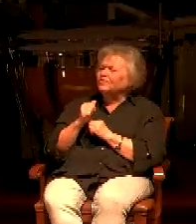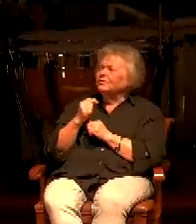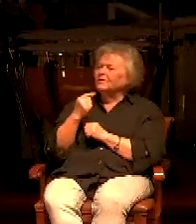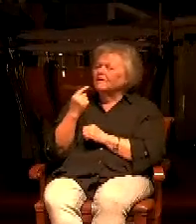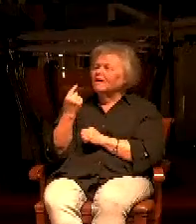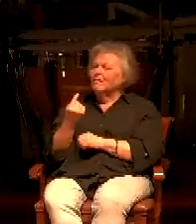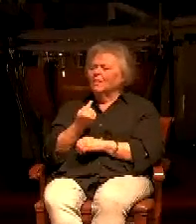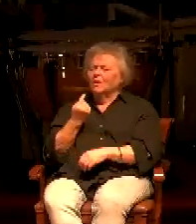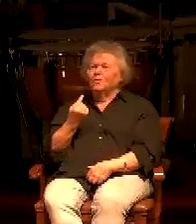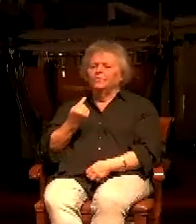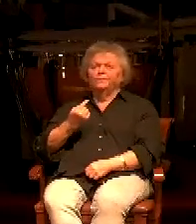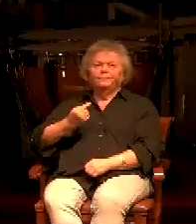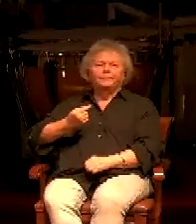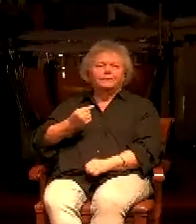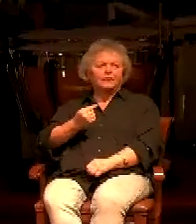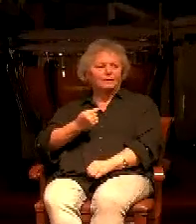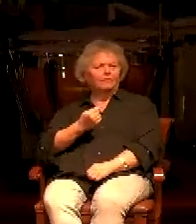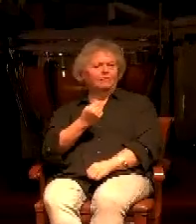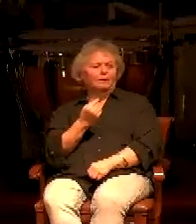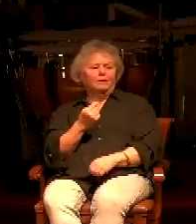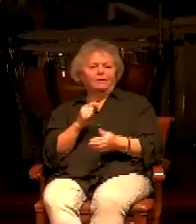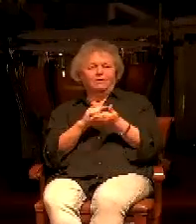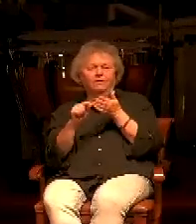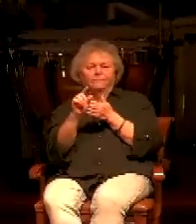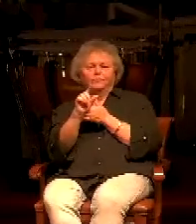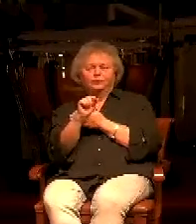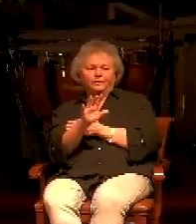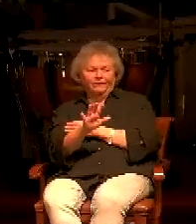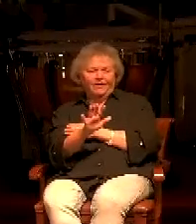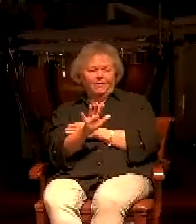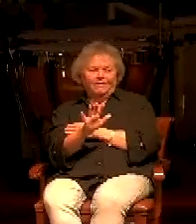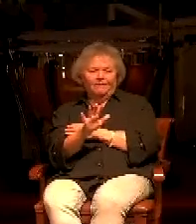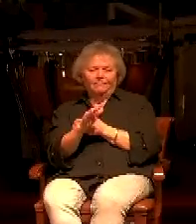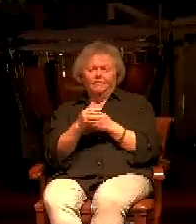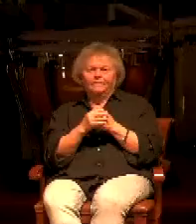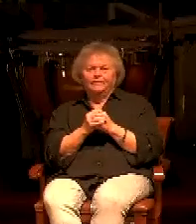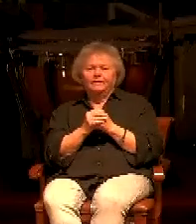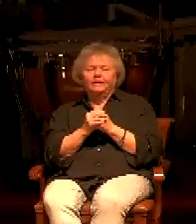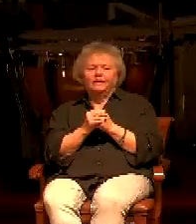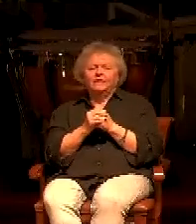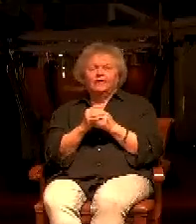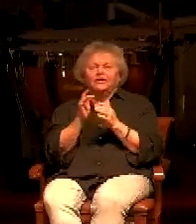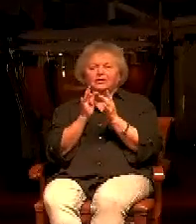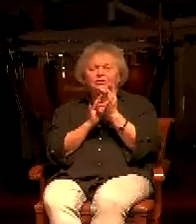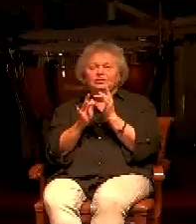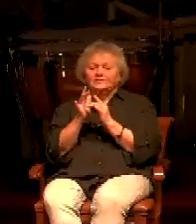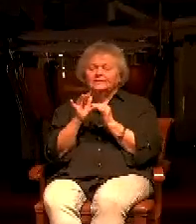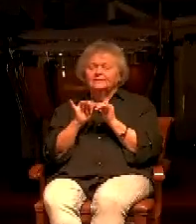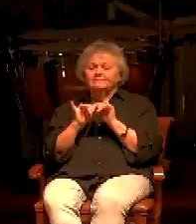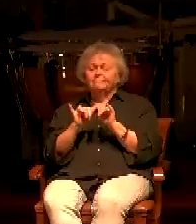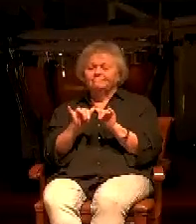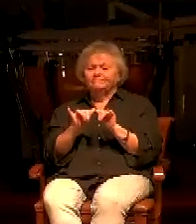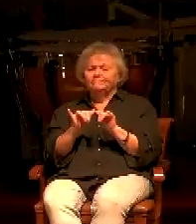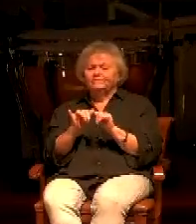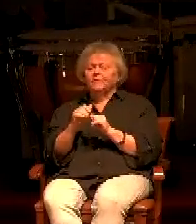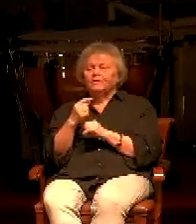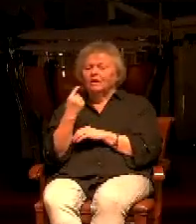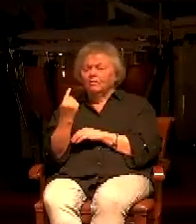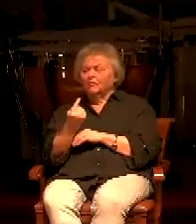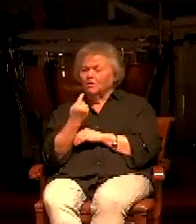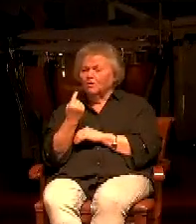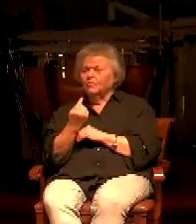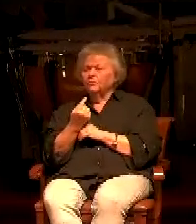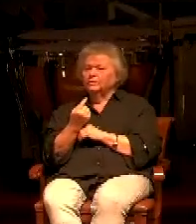alone. Look with me at the last part, and we'll close here. Verse 25, I want you to see finally that Jesus saves alone. That he alone can be